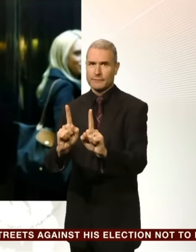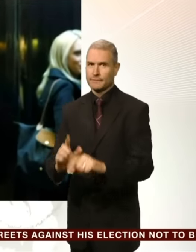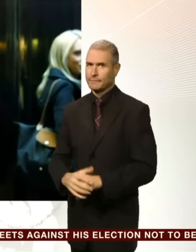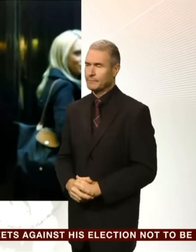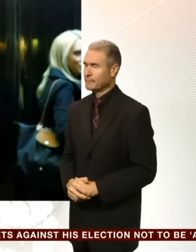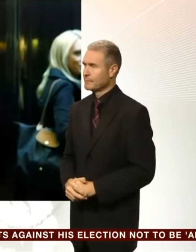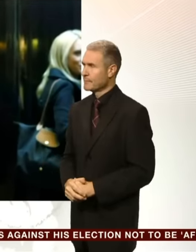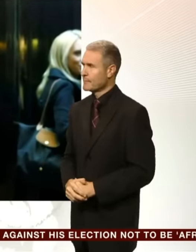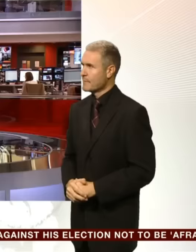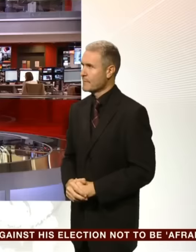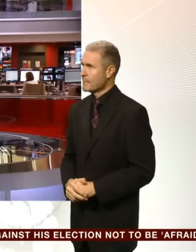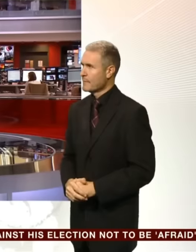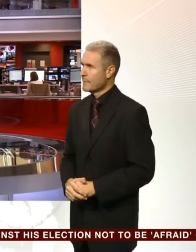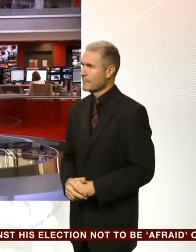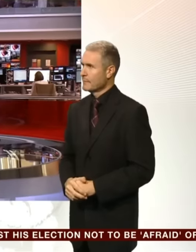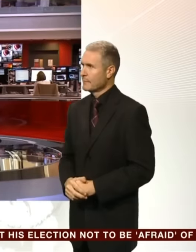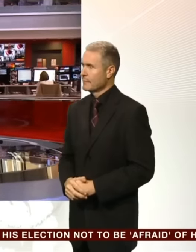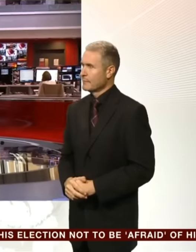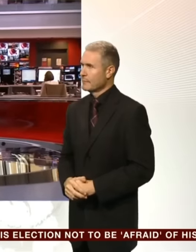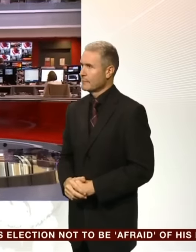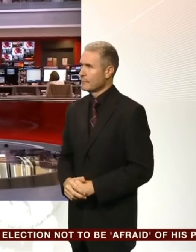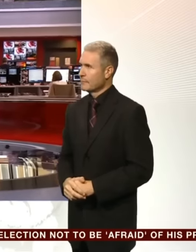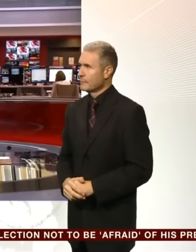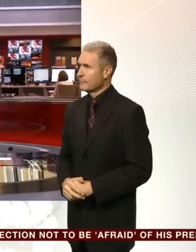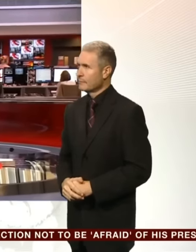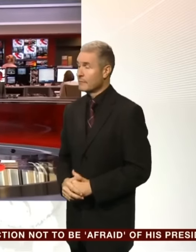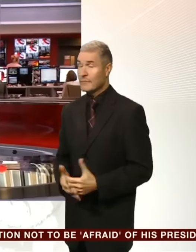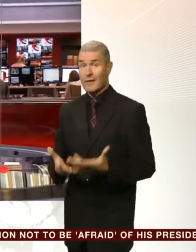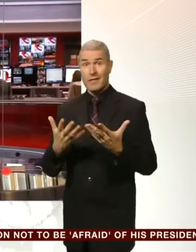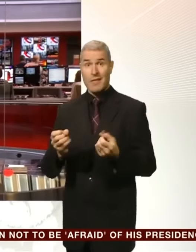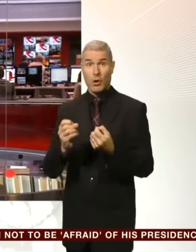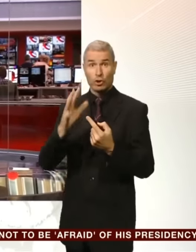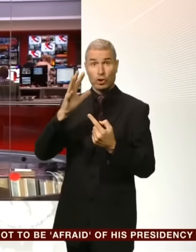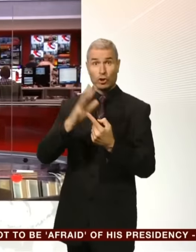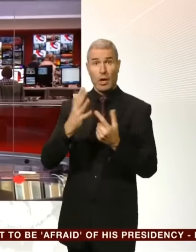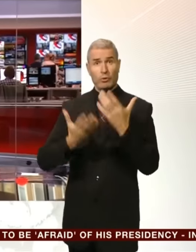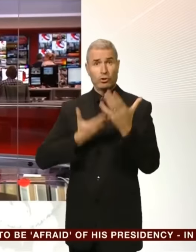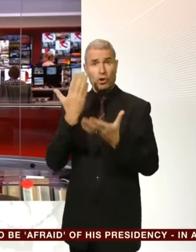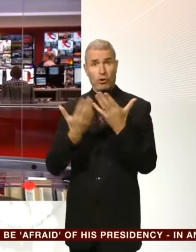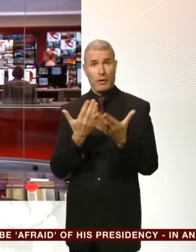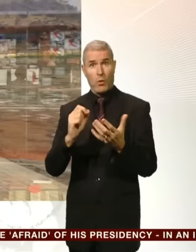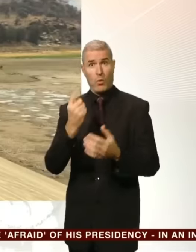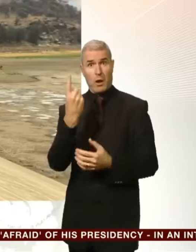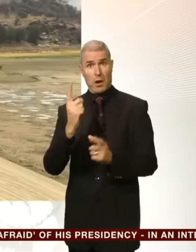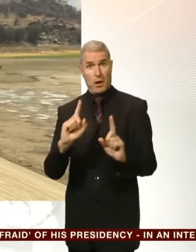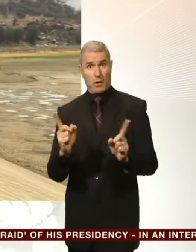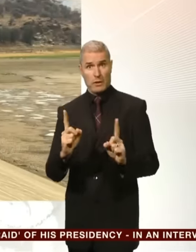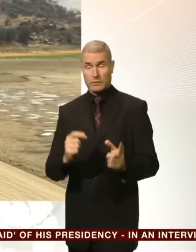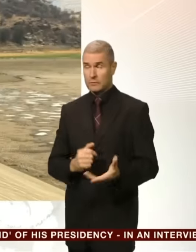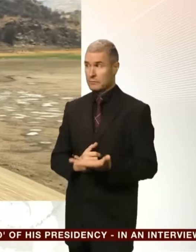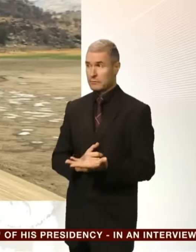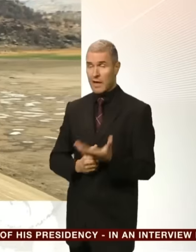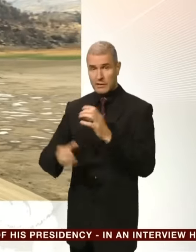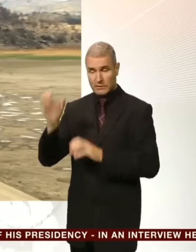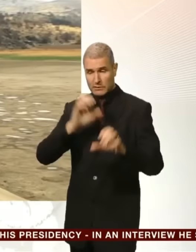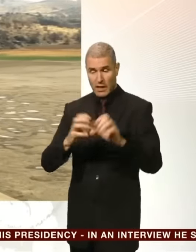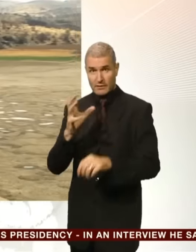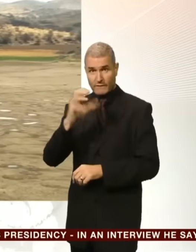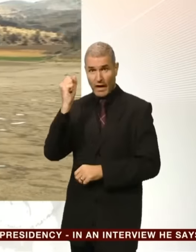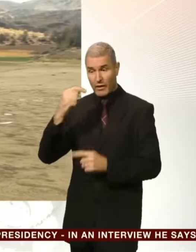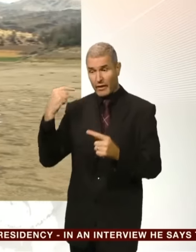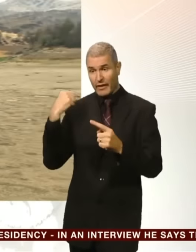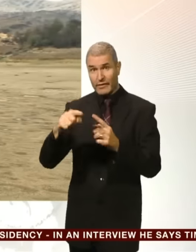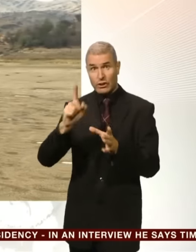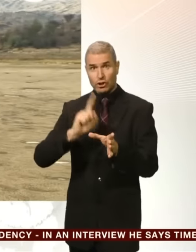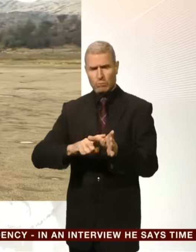BBC News, New York. It's coming up to 20 past one, our top story this lunchtime. Scientists say 2016 is